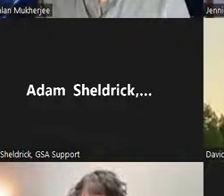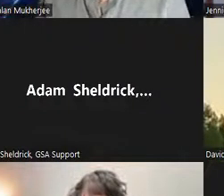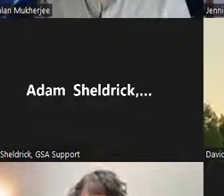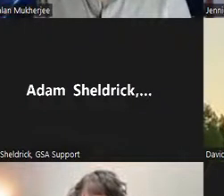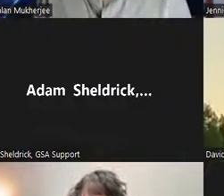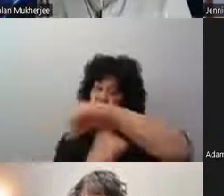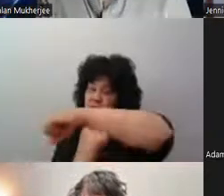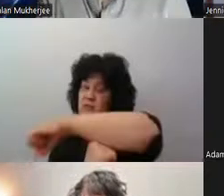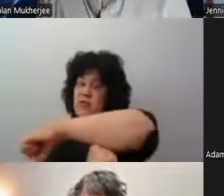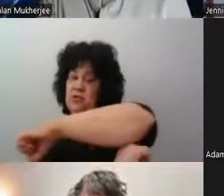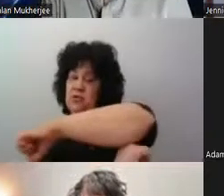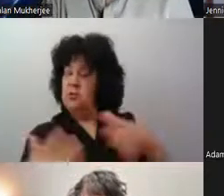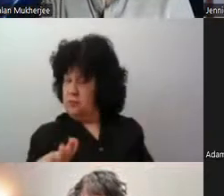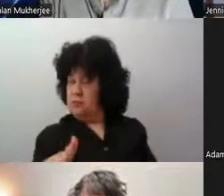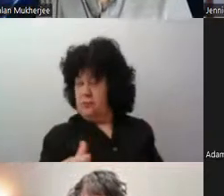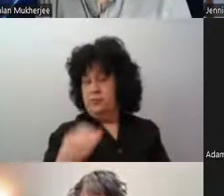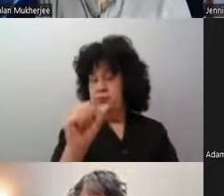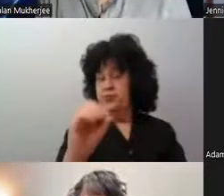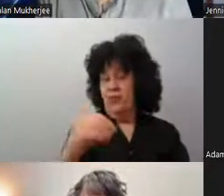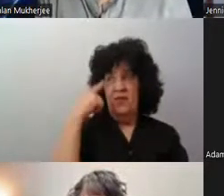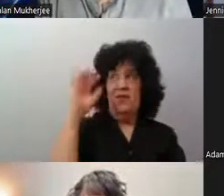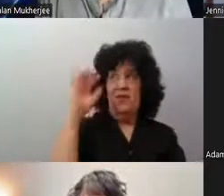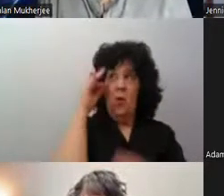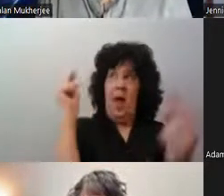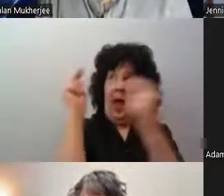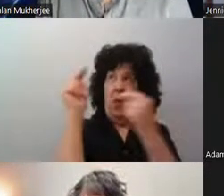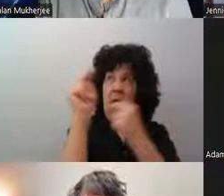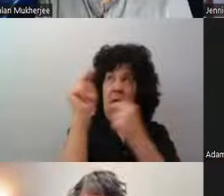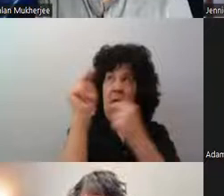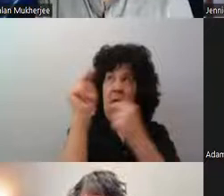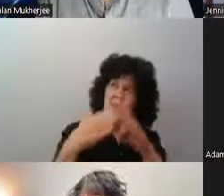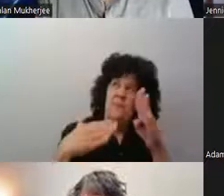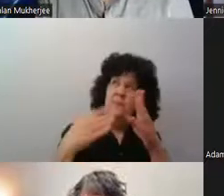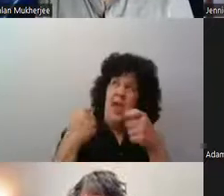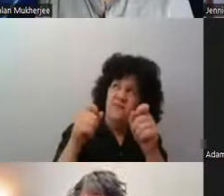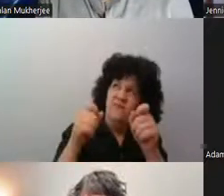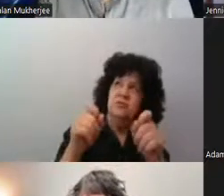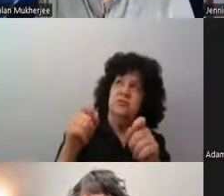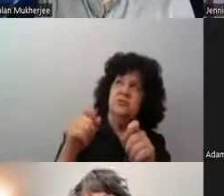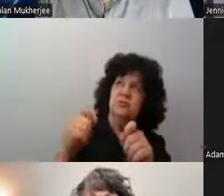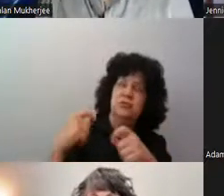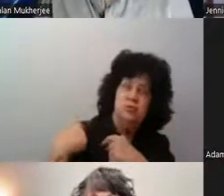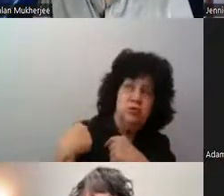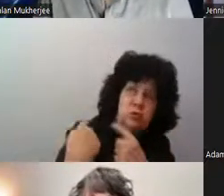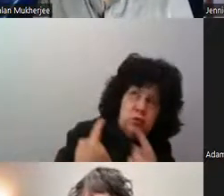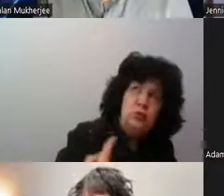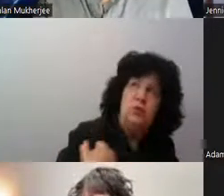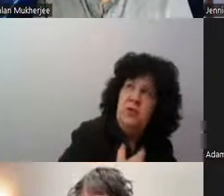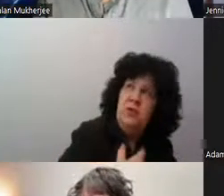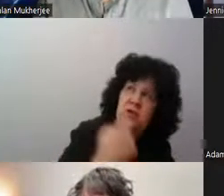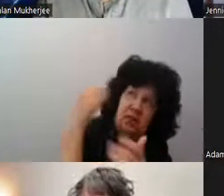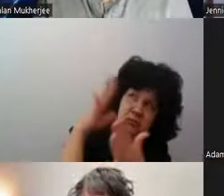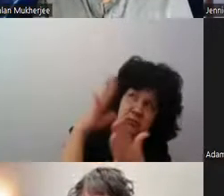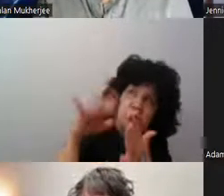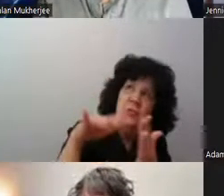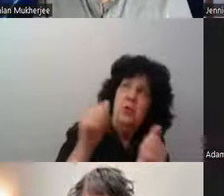on. And I think Federal Highways has various efforts that we've been involved with in developing standards and protocols